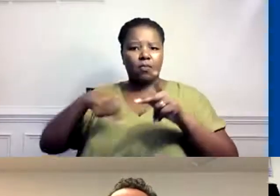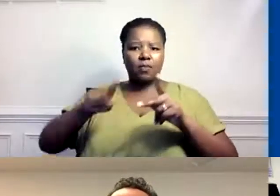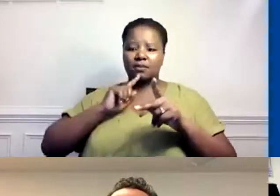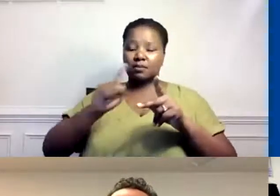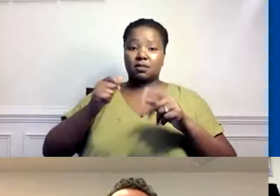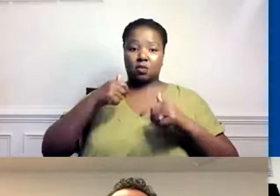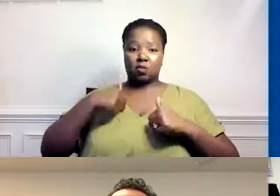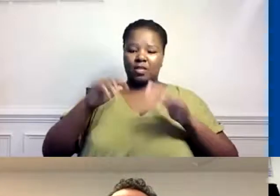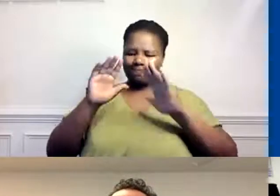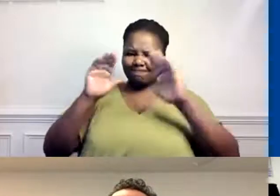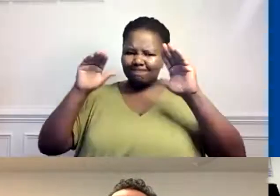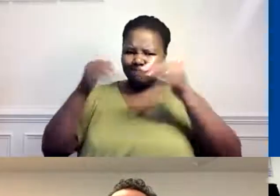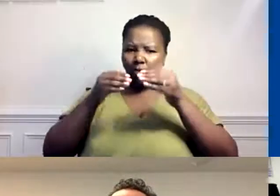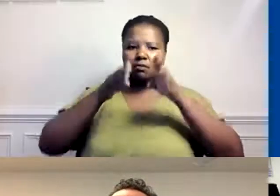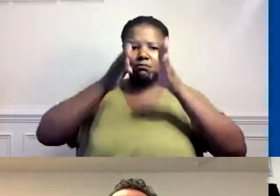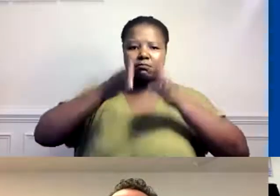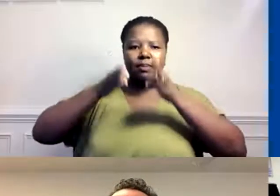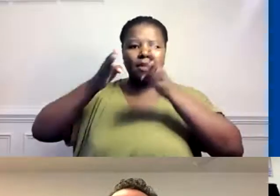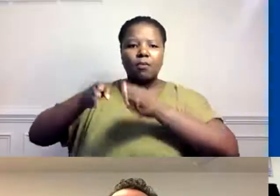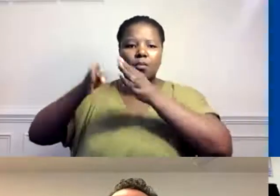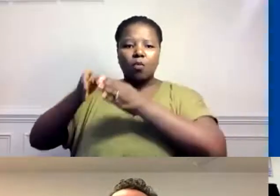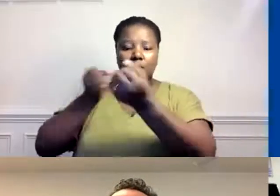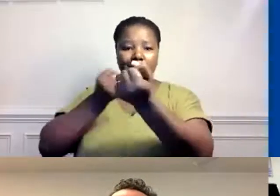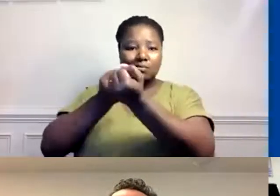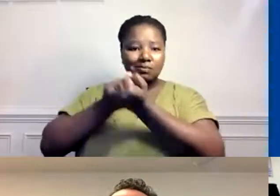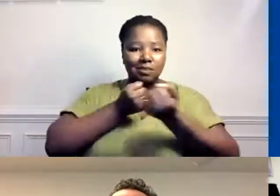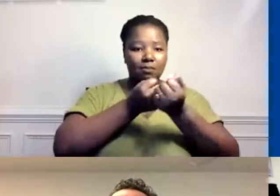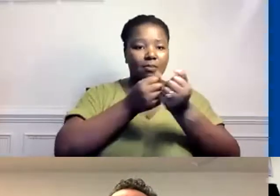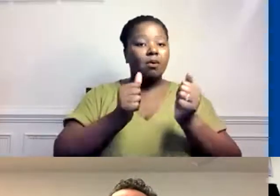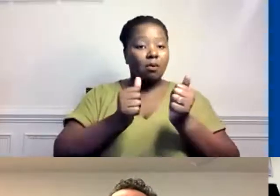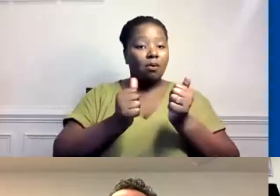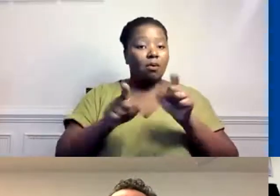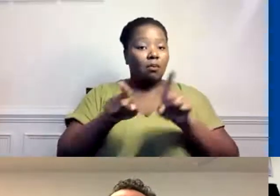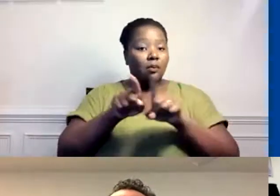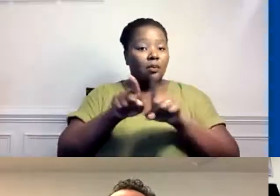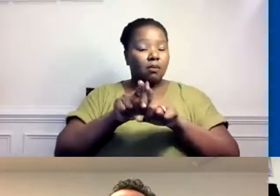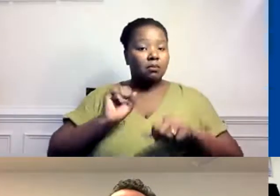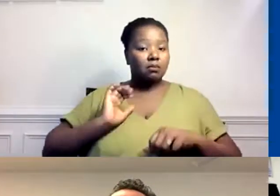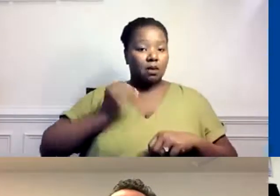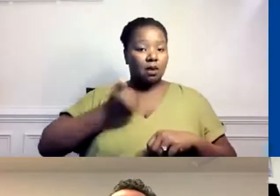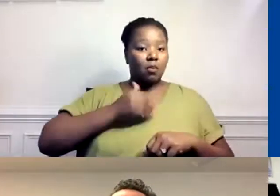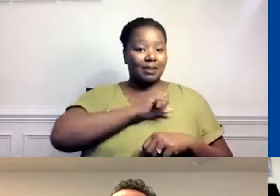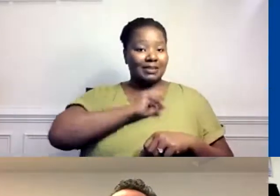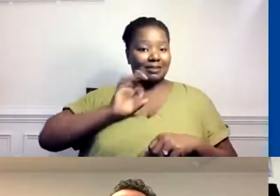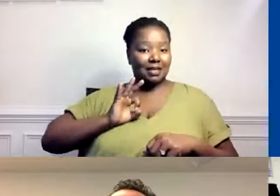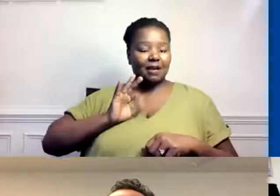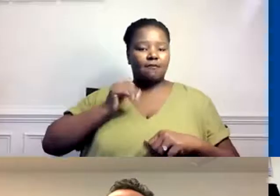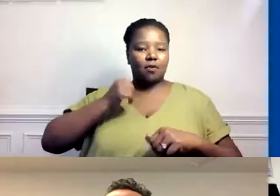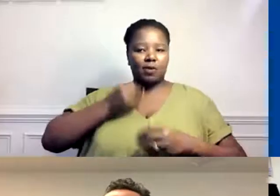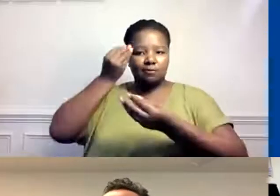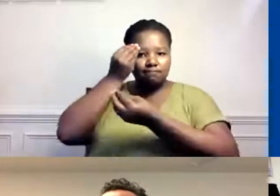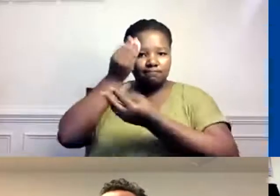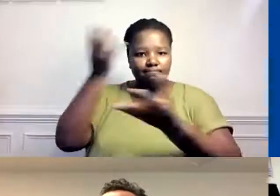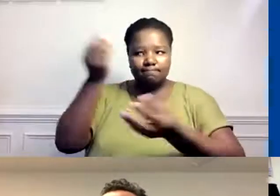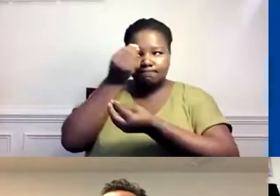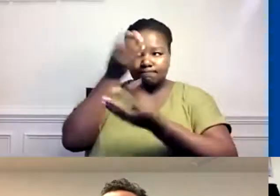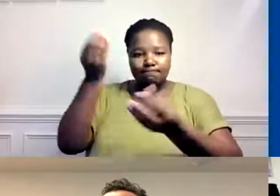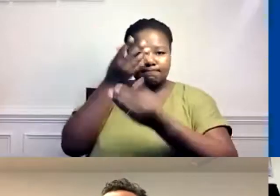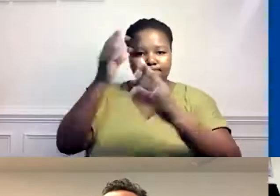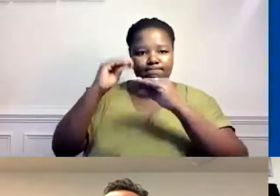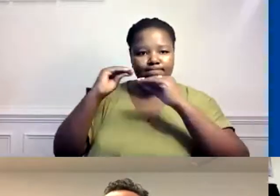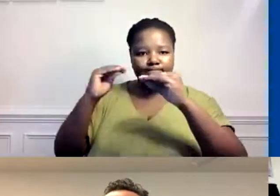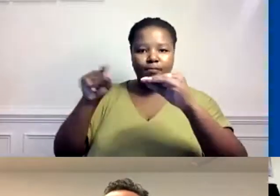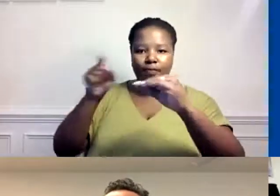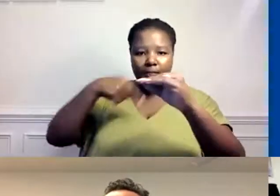for the people that we support, as well as our employees. And we're giving them the information. We are still going to use all the